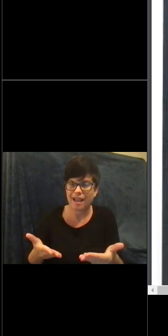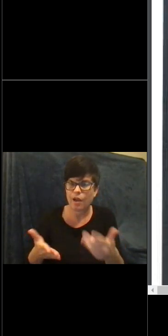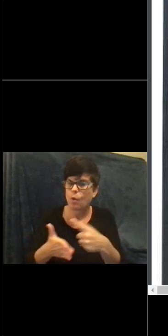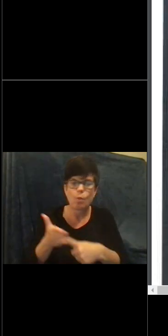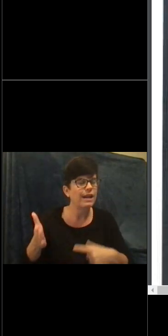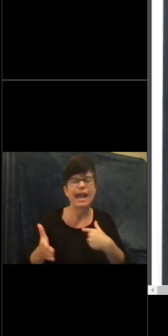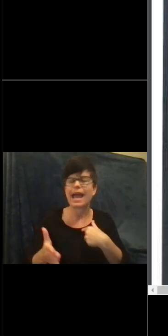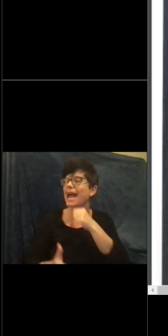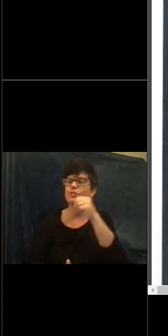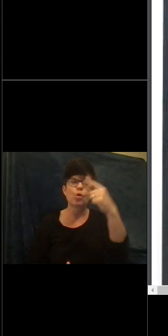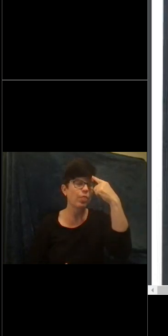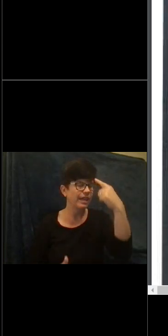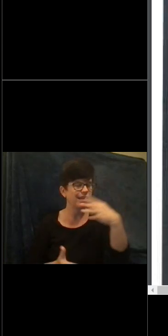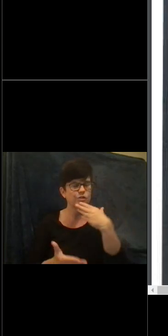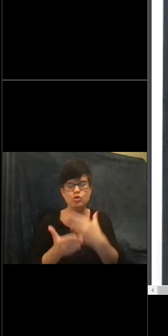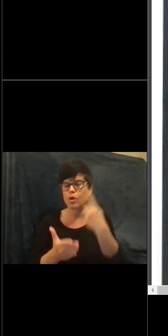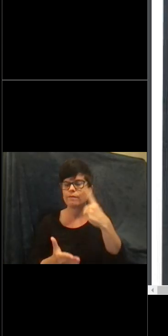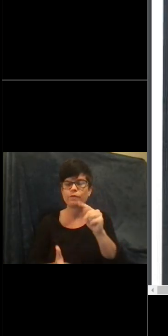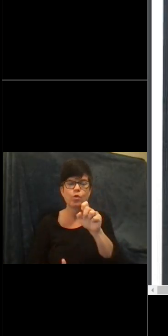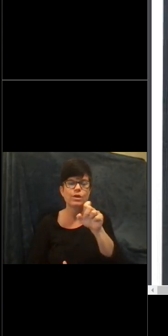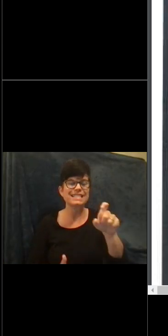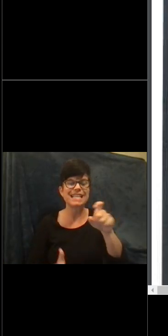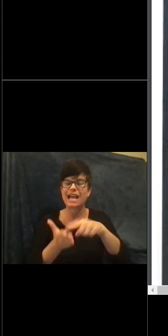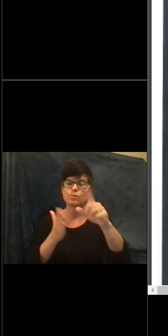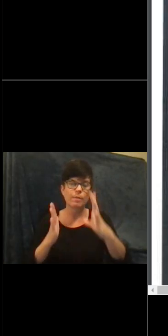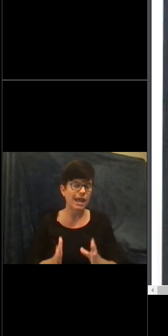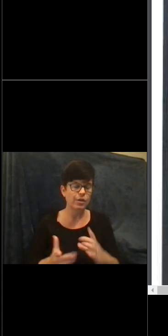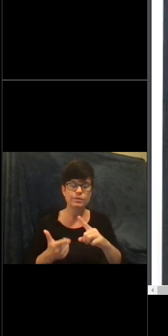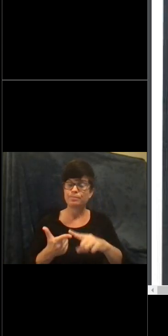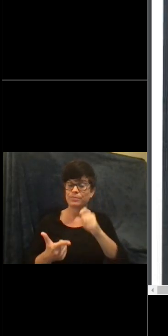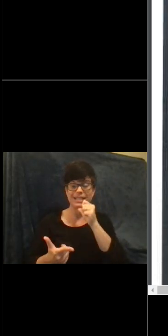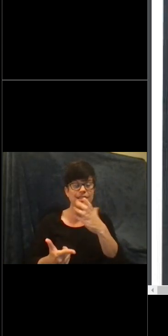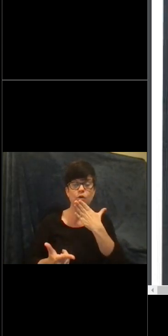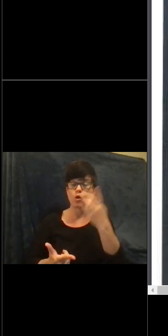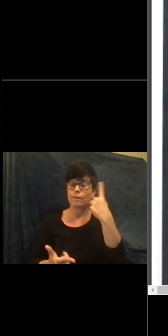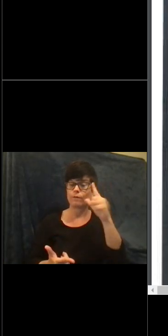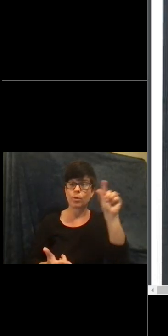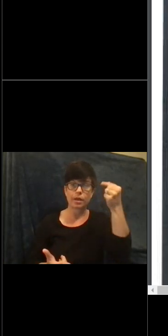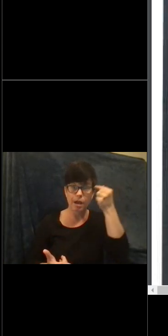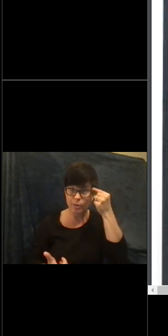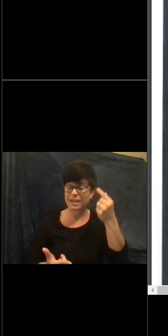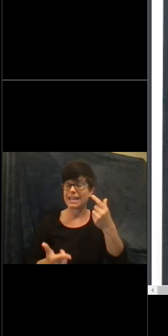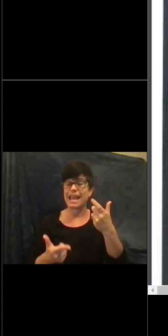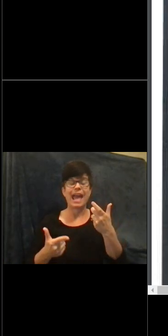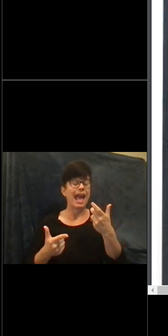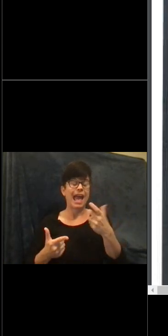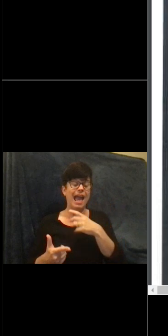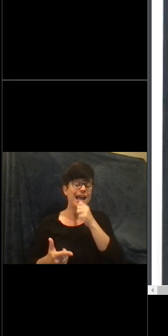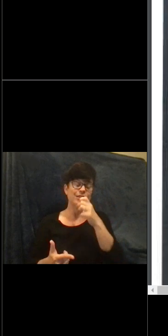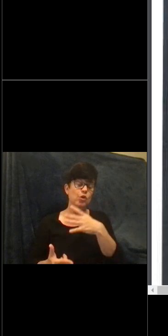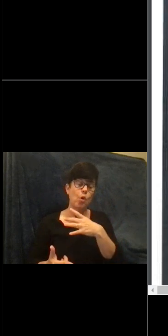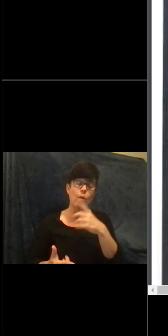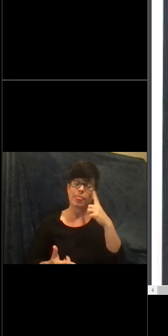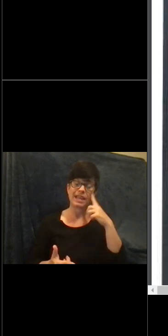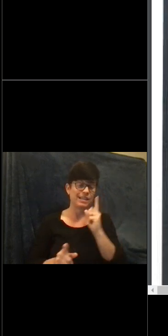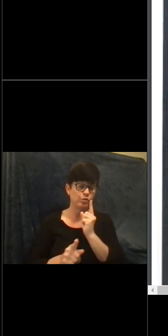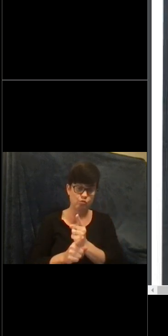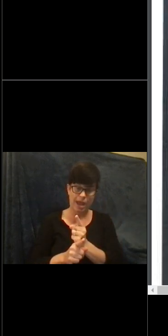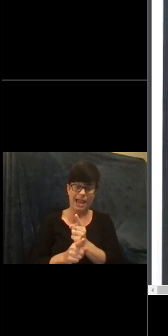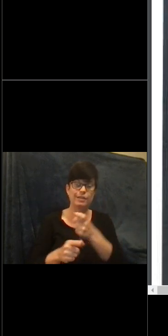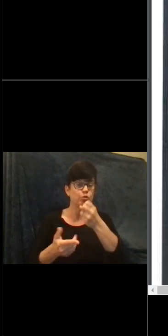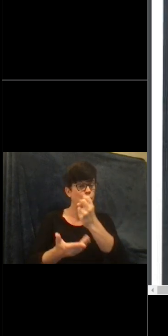for the taxpayers. I don't think it's right to move forward with this extension without providing a public use. And so I just want to leave